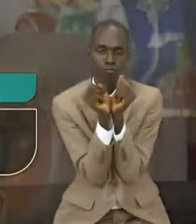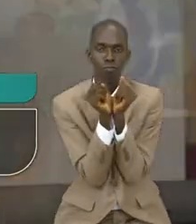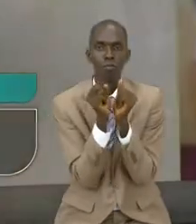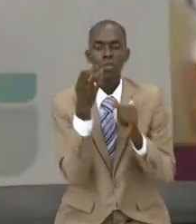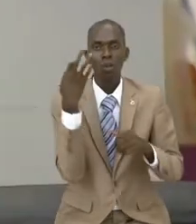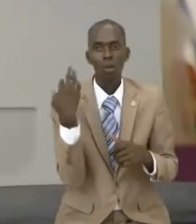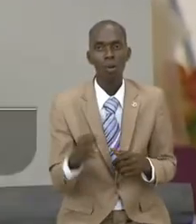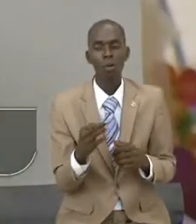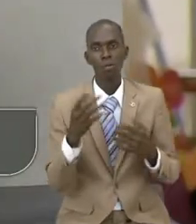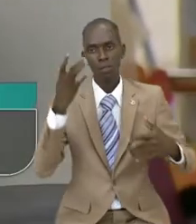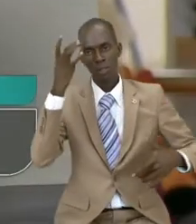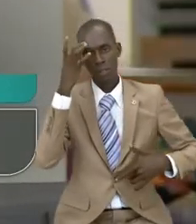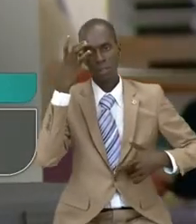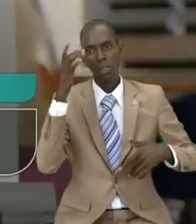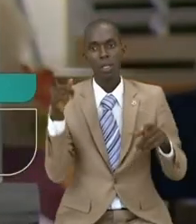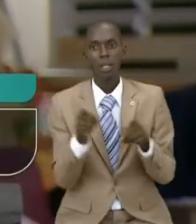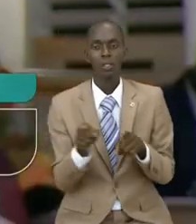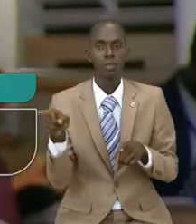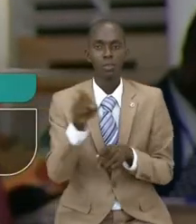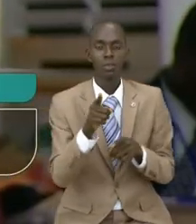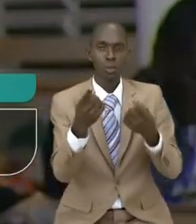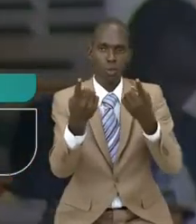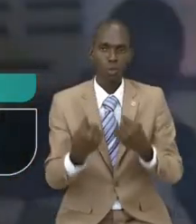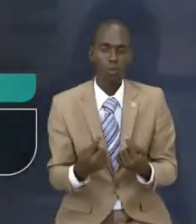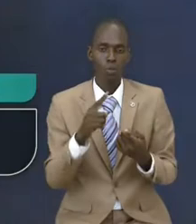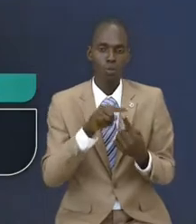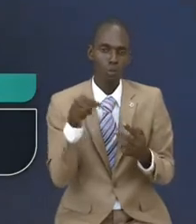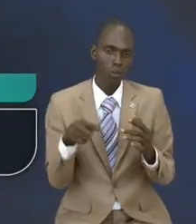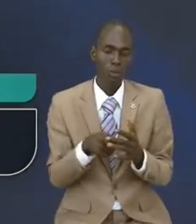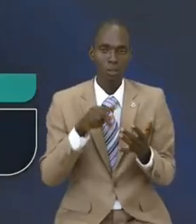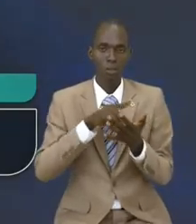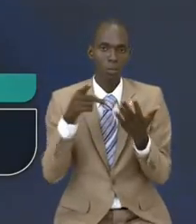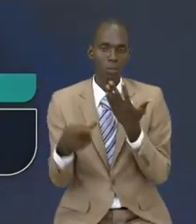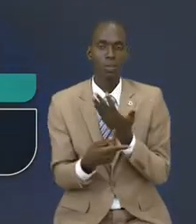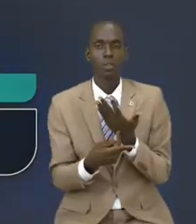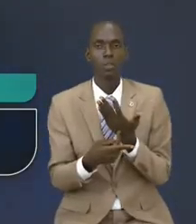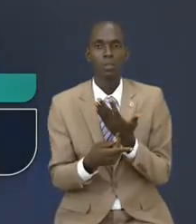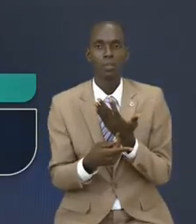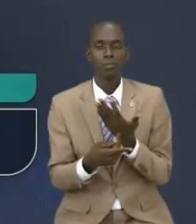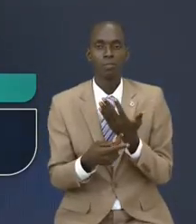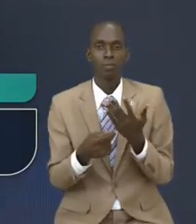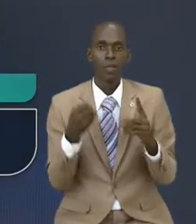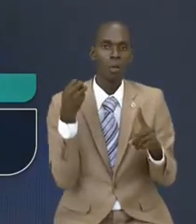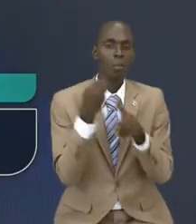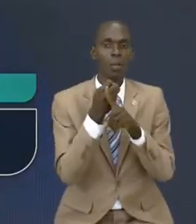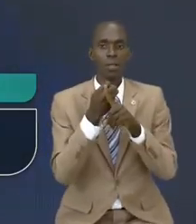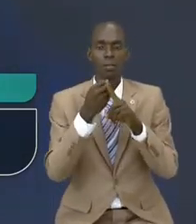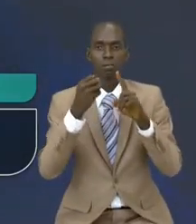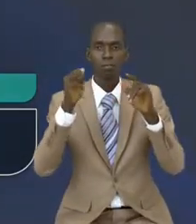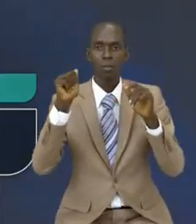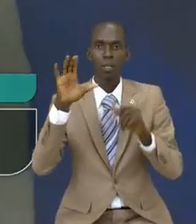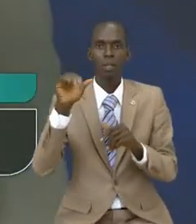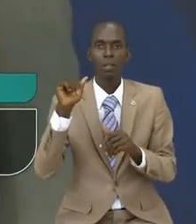And as you have come to this event, Impact Academy,